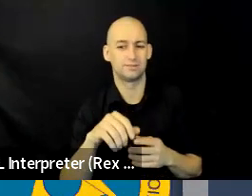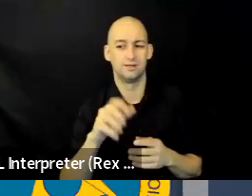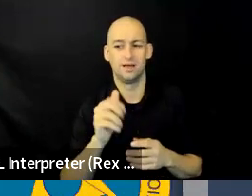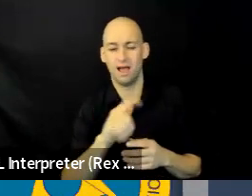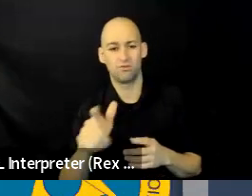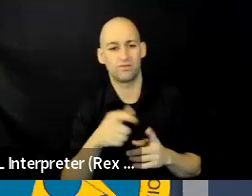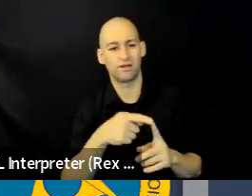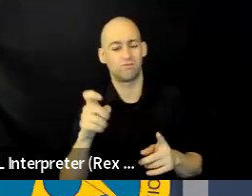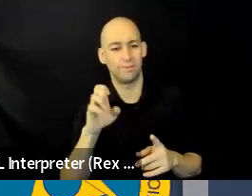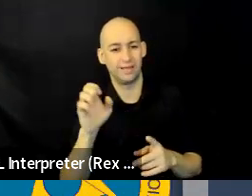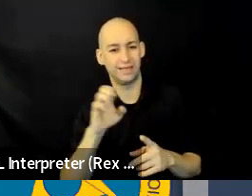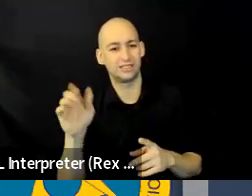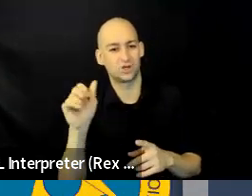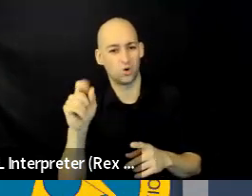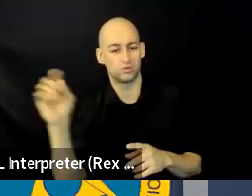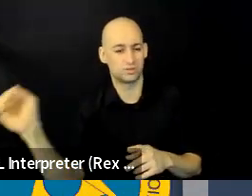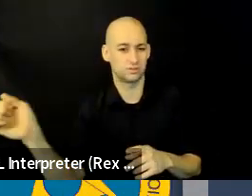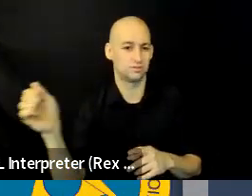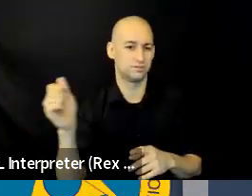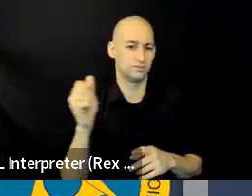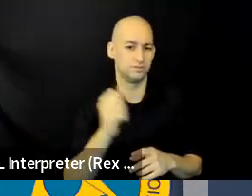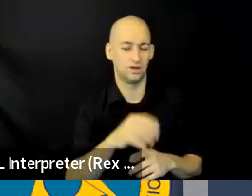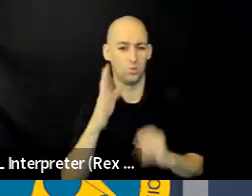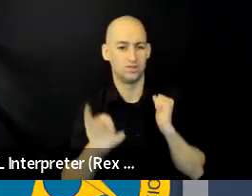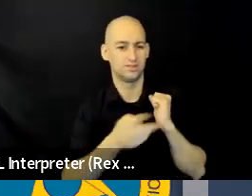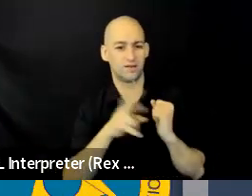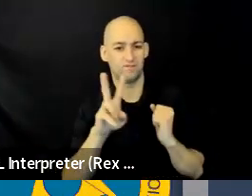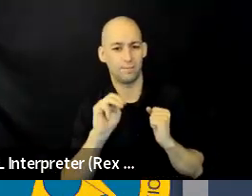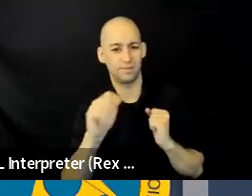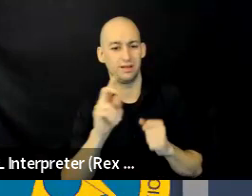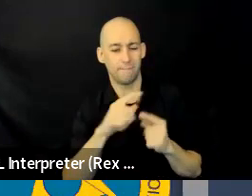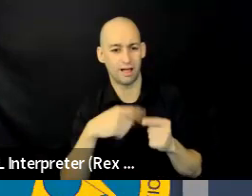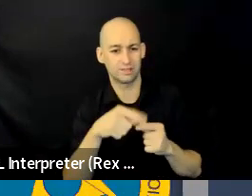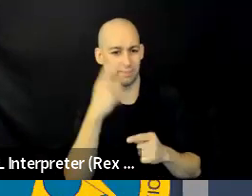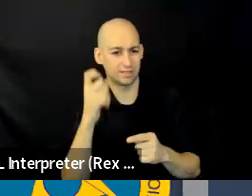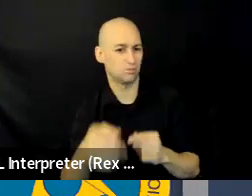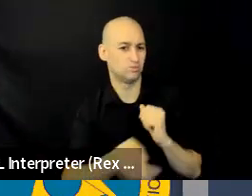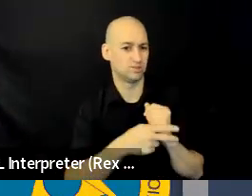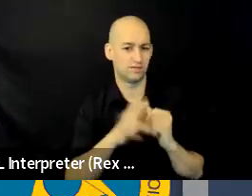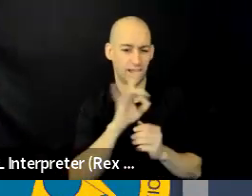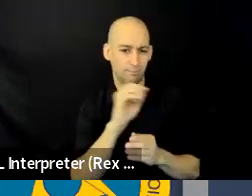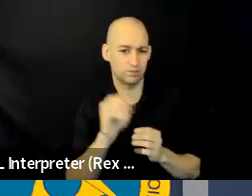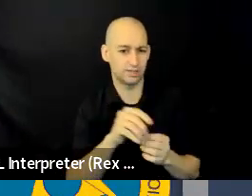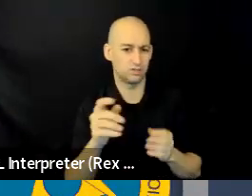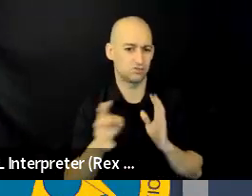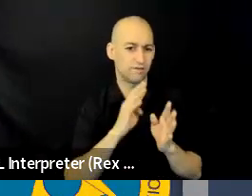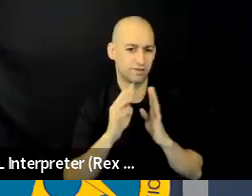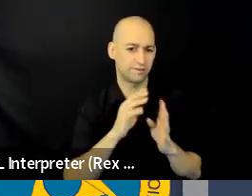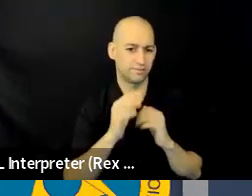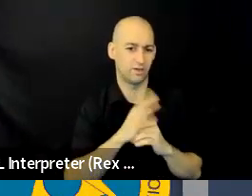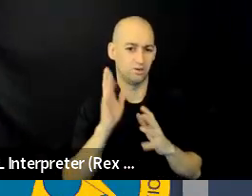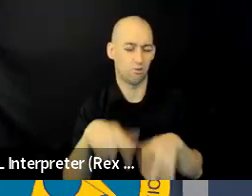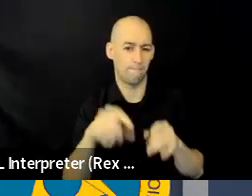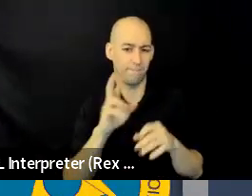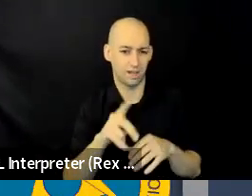run, this will save VMT miles because we're going to save about 8% traffic because that's what we're going to pick up in that extra